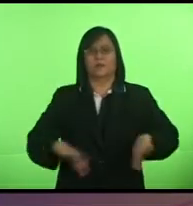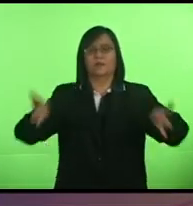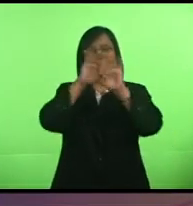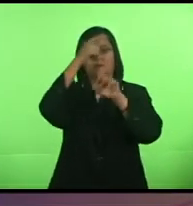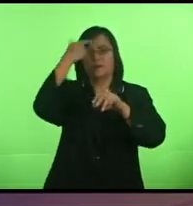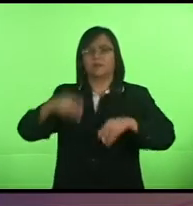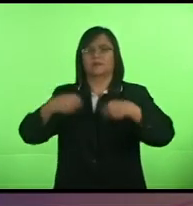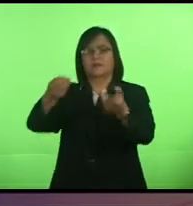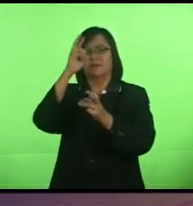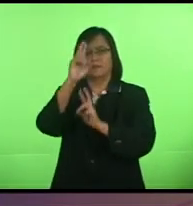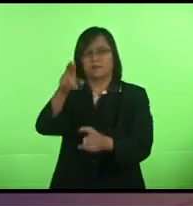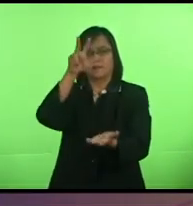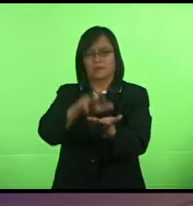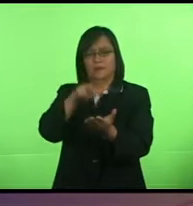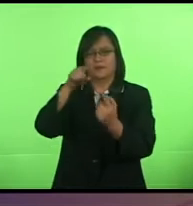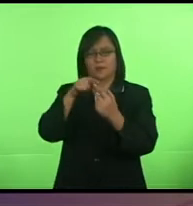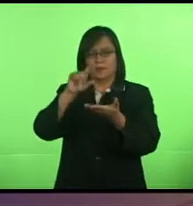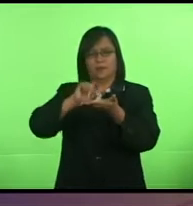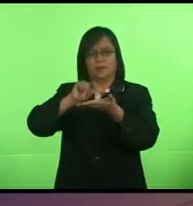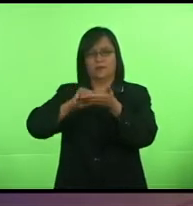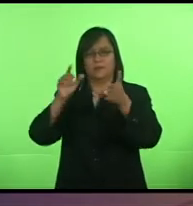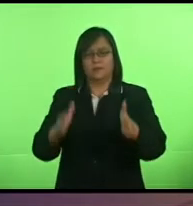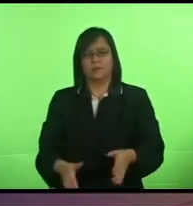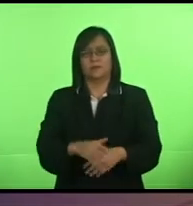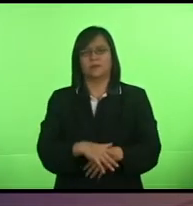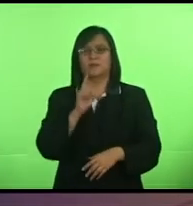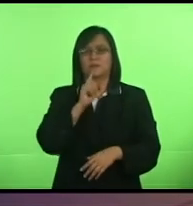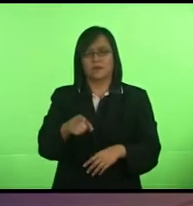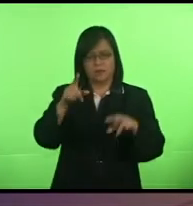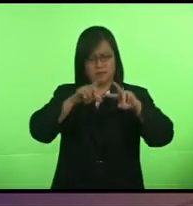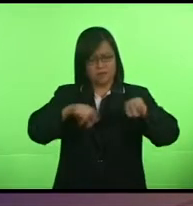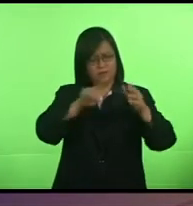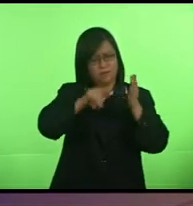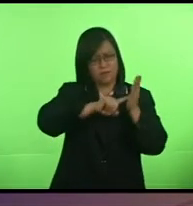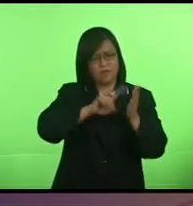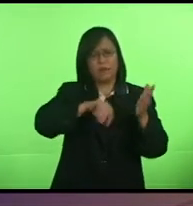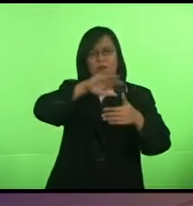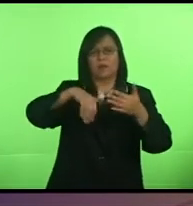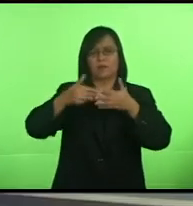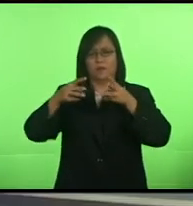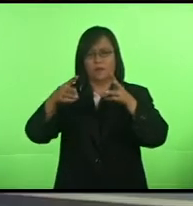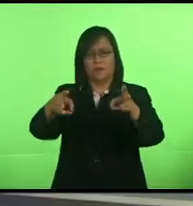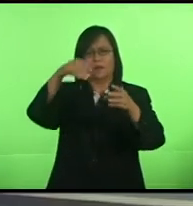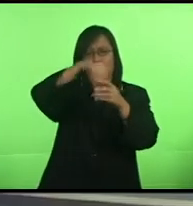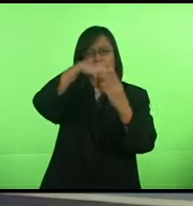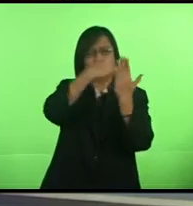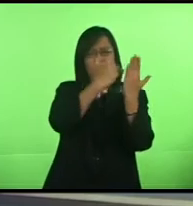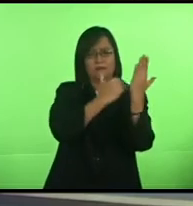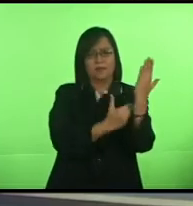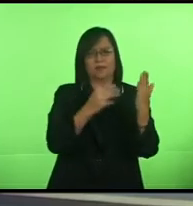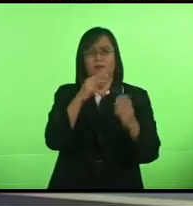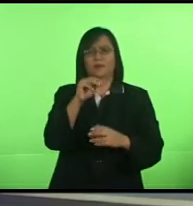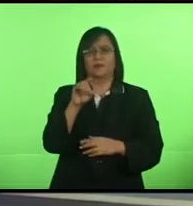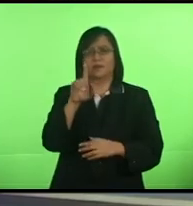of citation. You can refer all the styles in the module for deeper understanding.